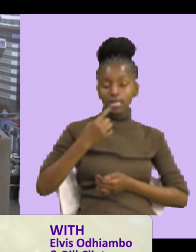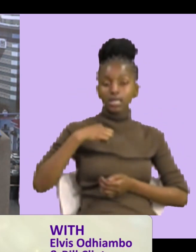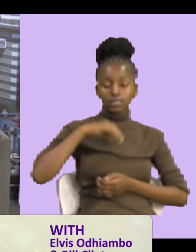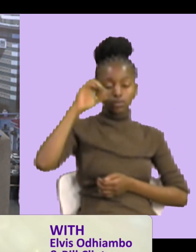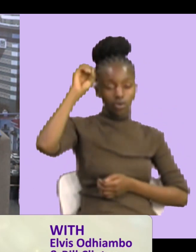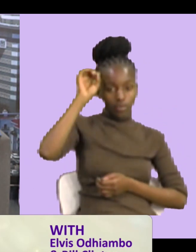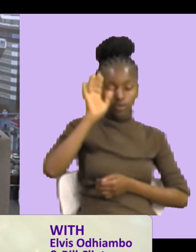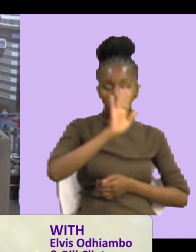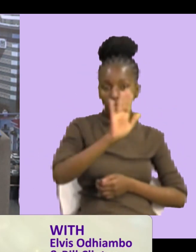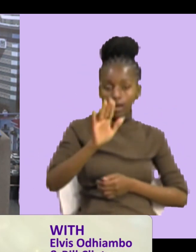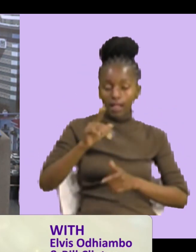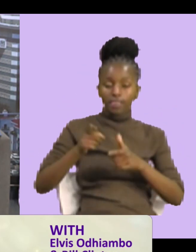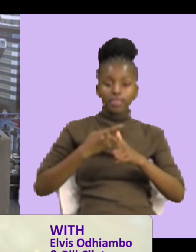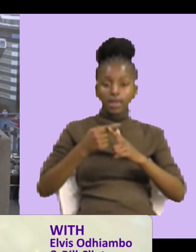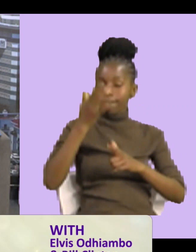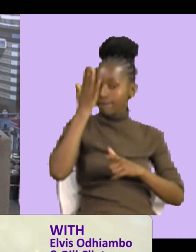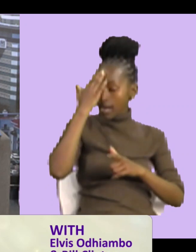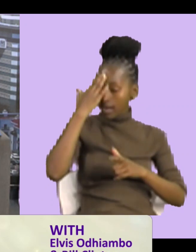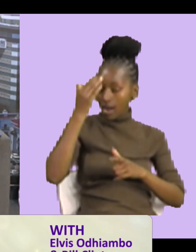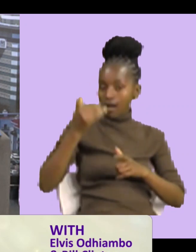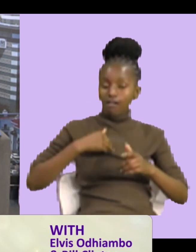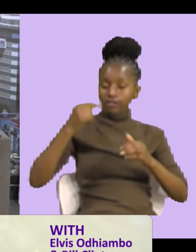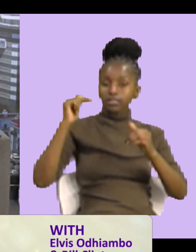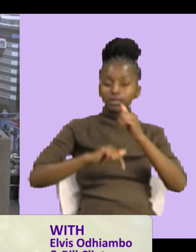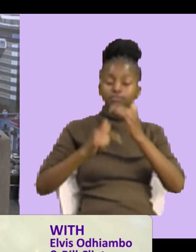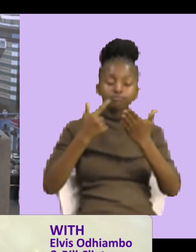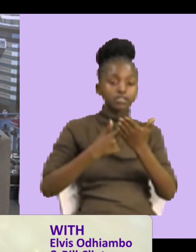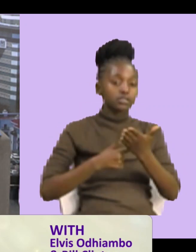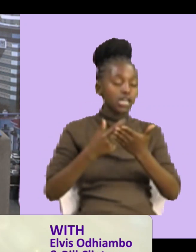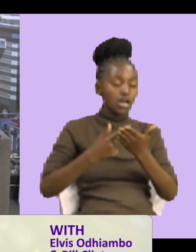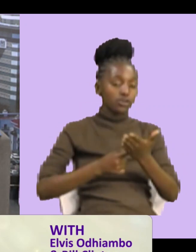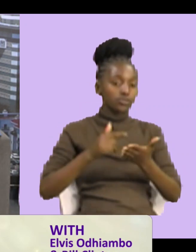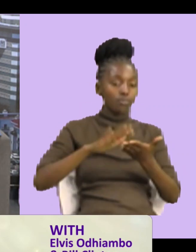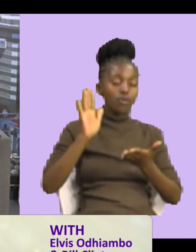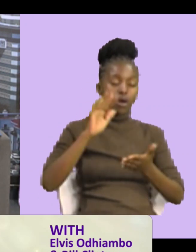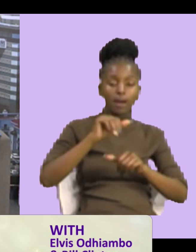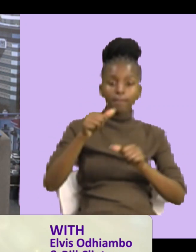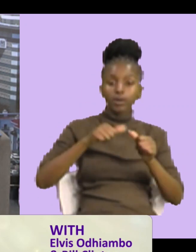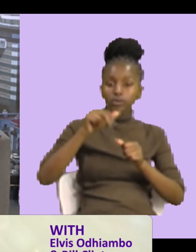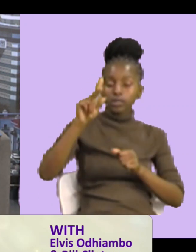this on Monday on our detailed analysis. As far as the KPL is